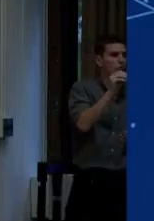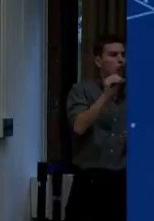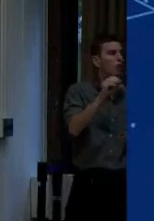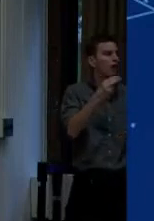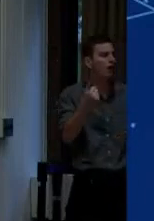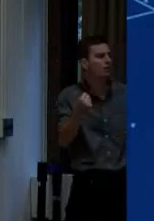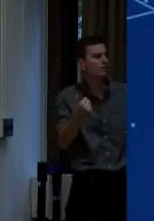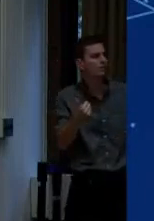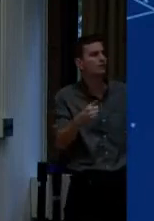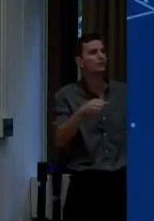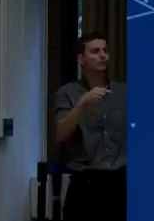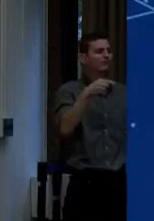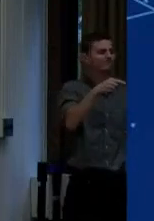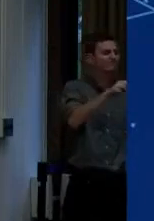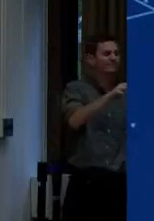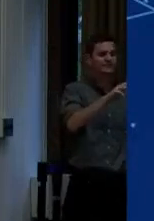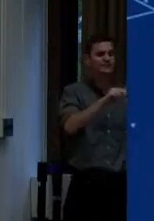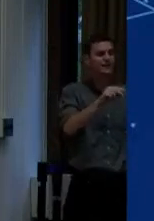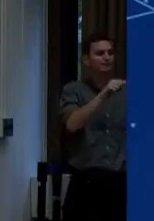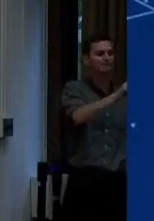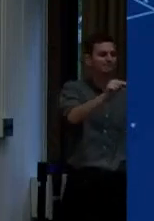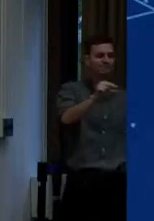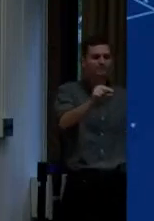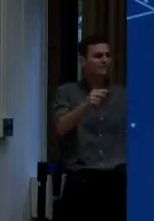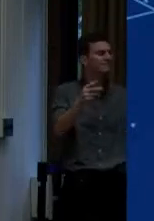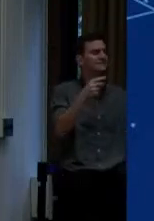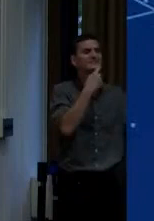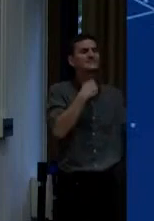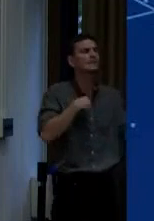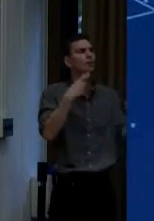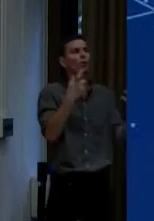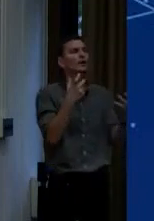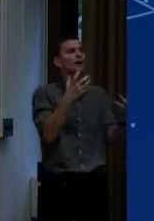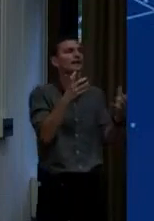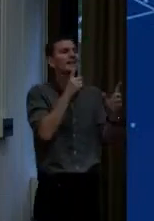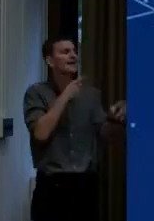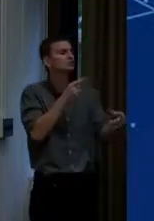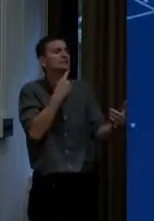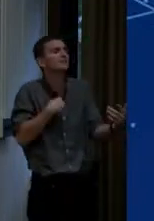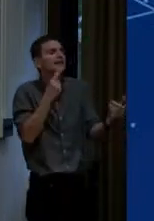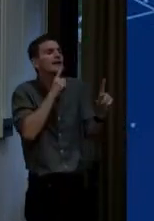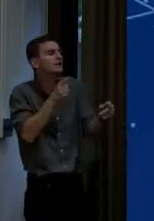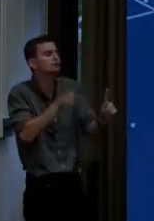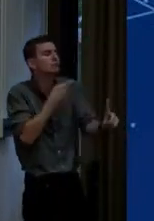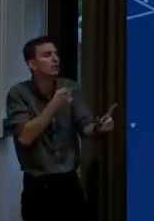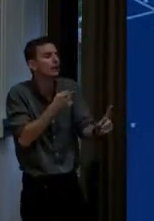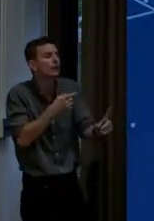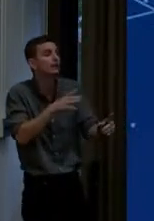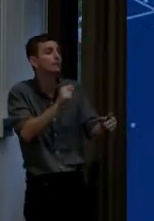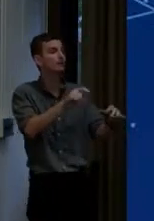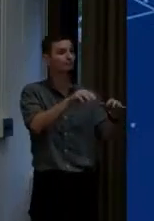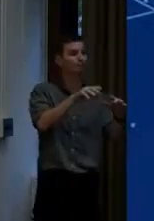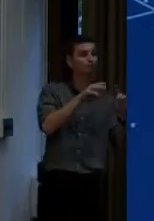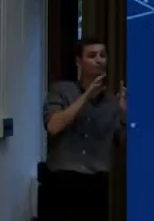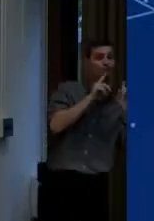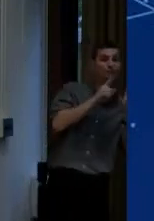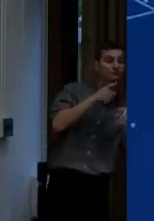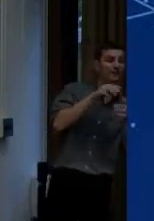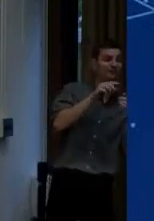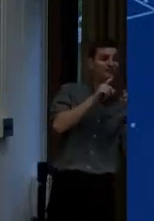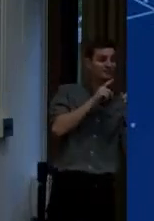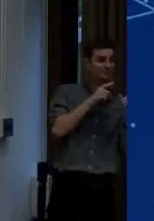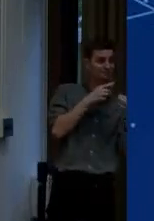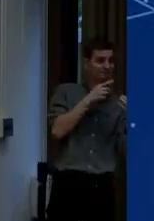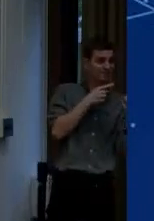or the thing that I want to figure out. Tell me what I need to know. When you get the answer back, it's not always exactly what